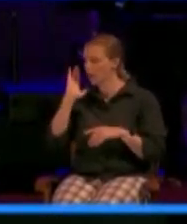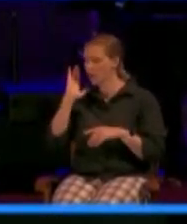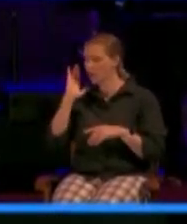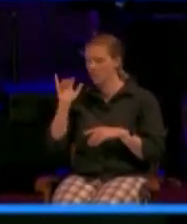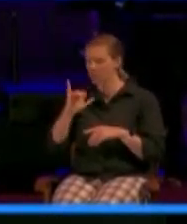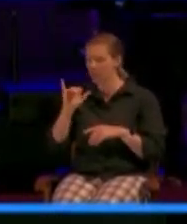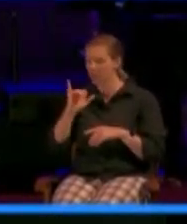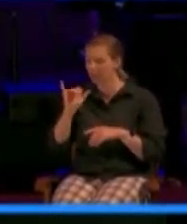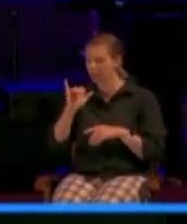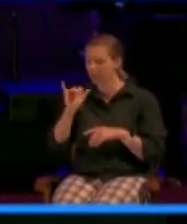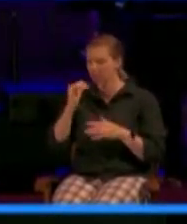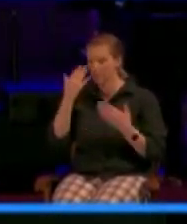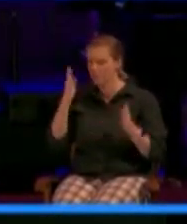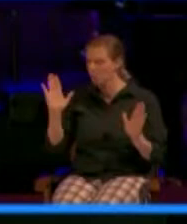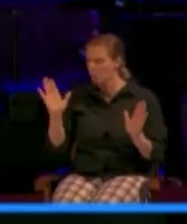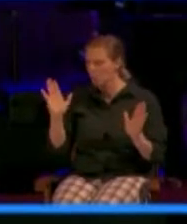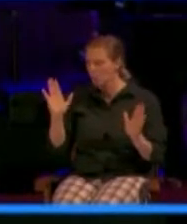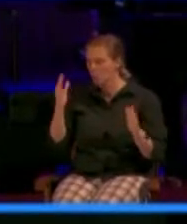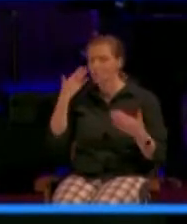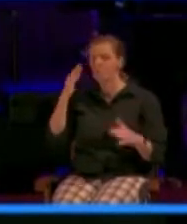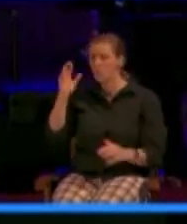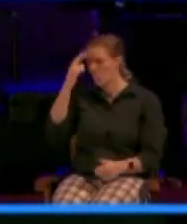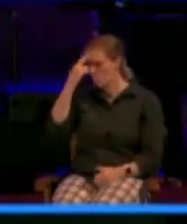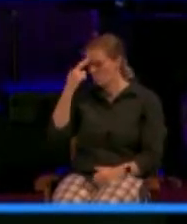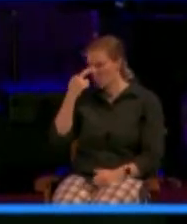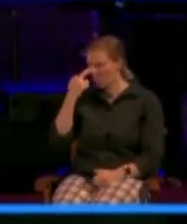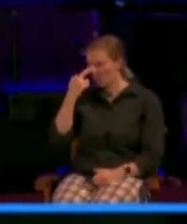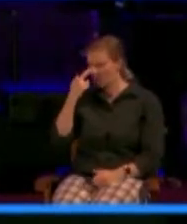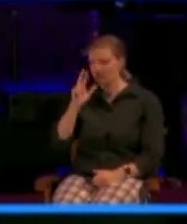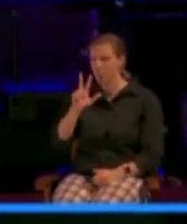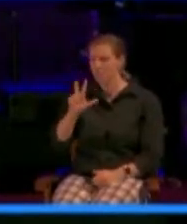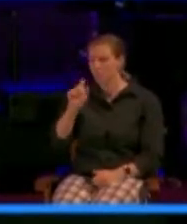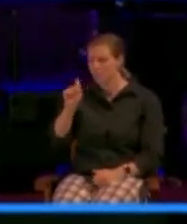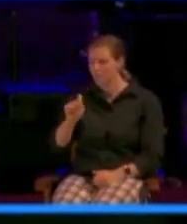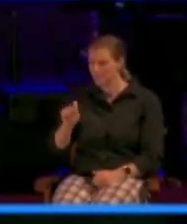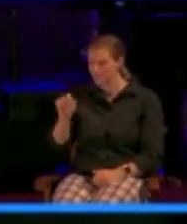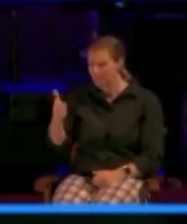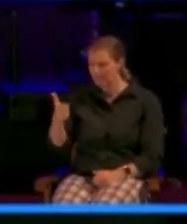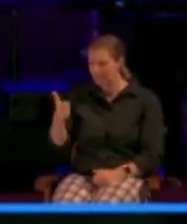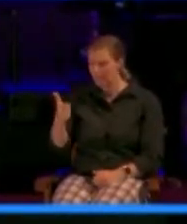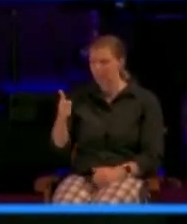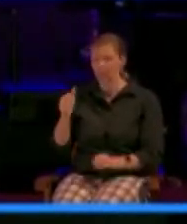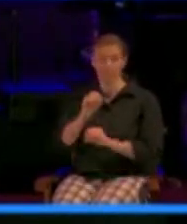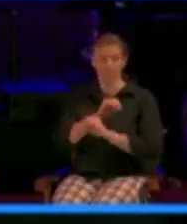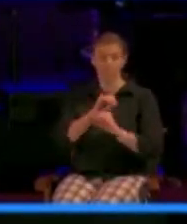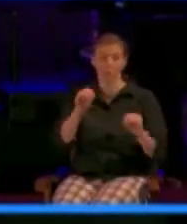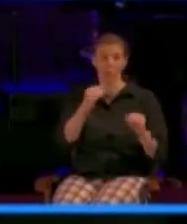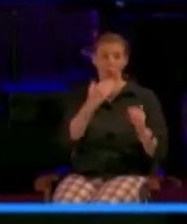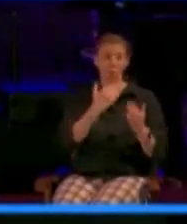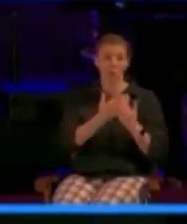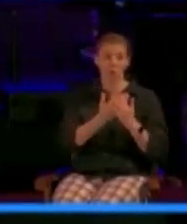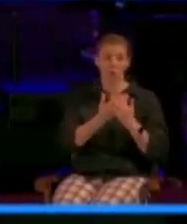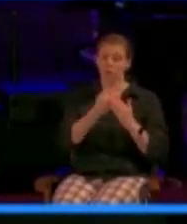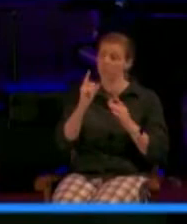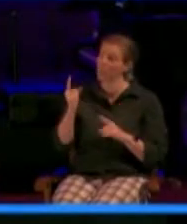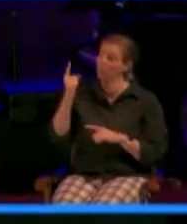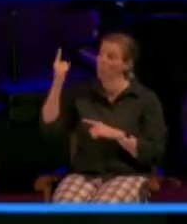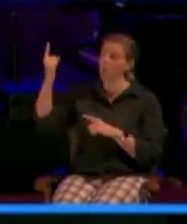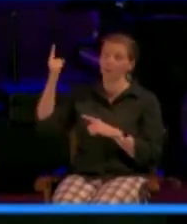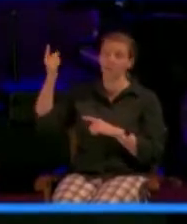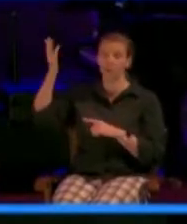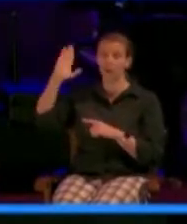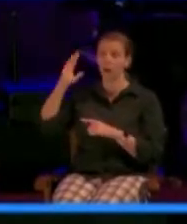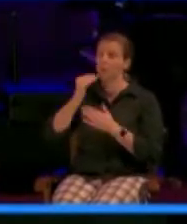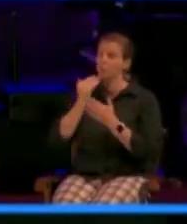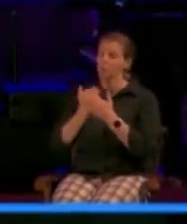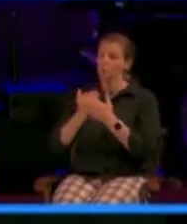is Romans 3:10, there is none good but one, and that is God. So are you saying I'm God?